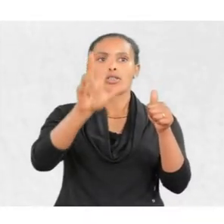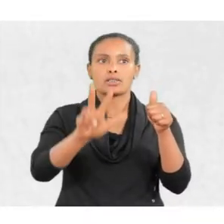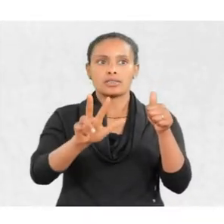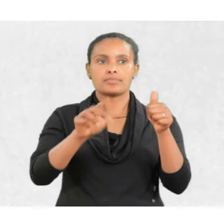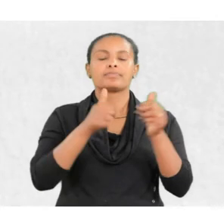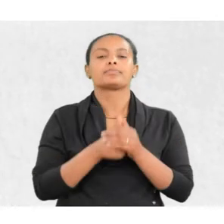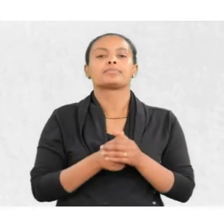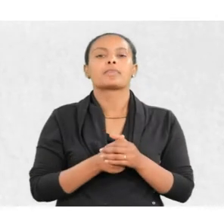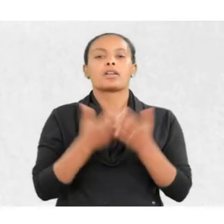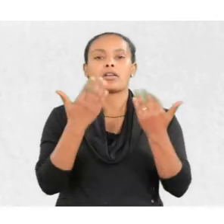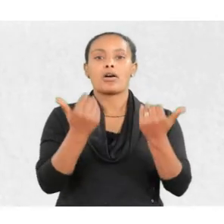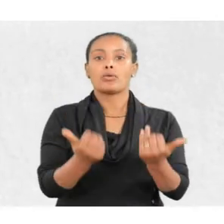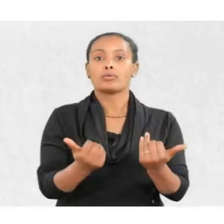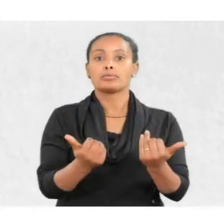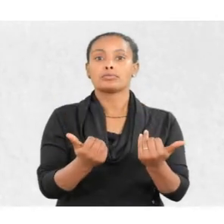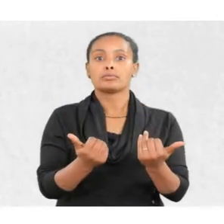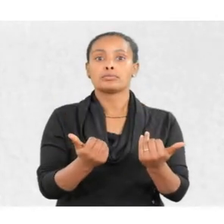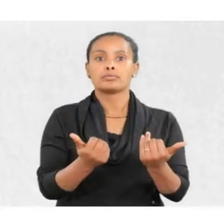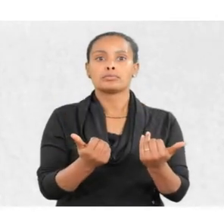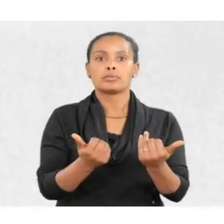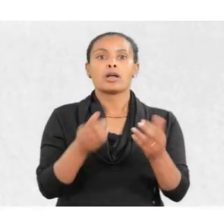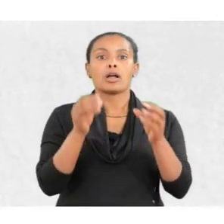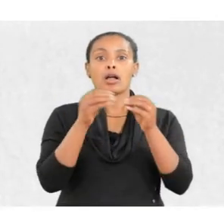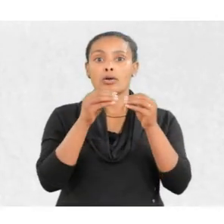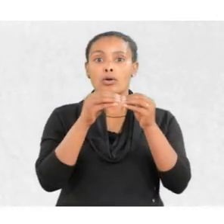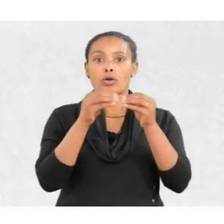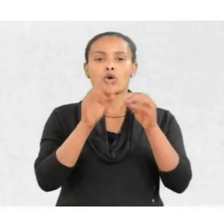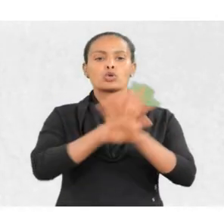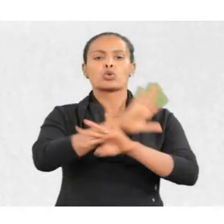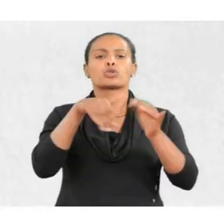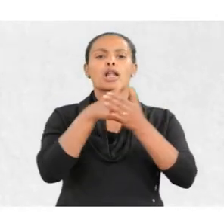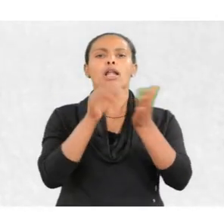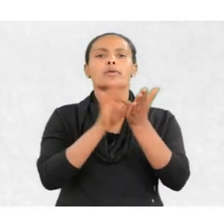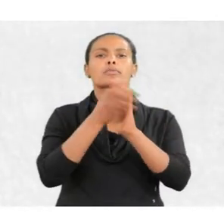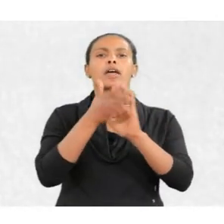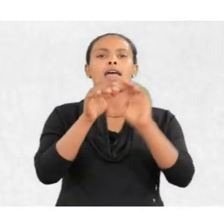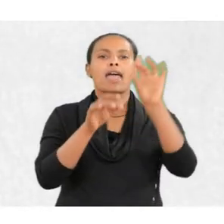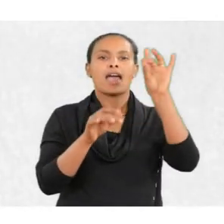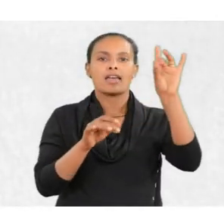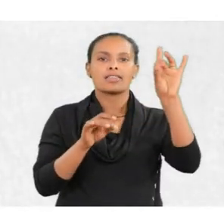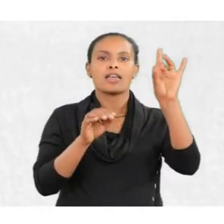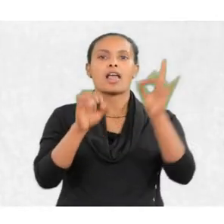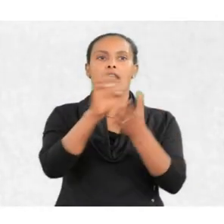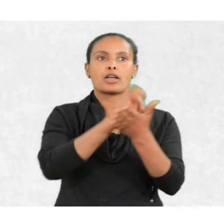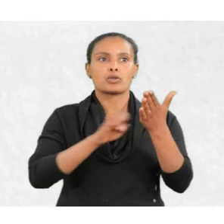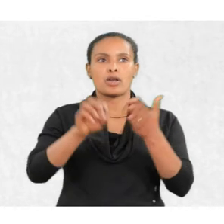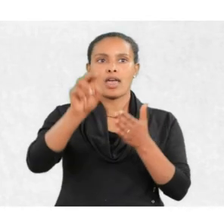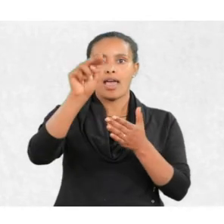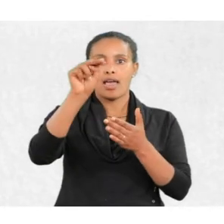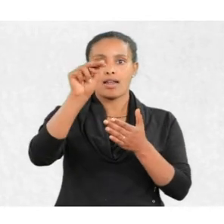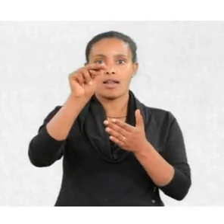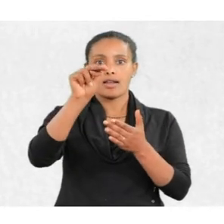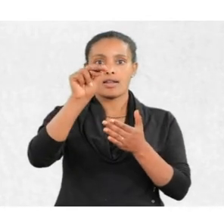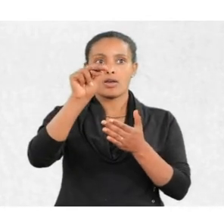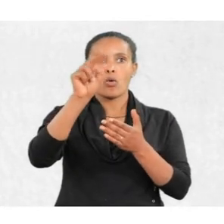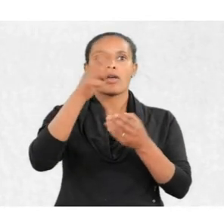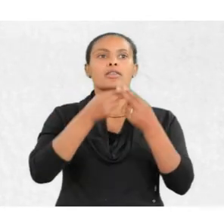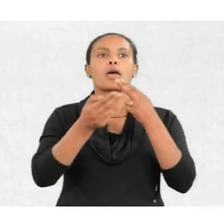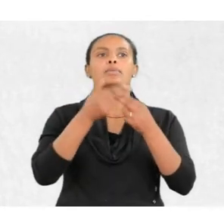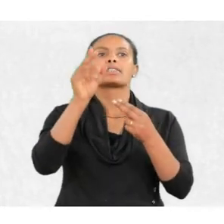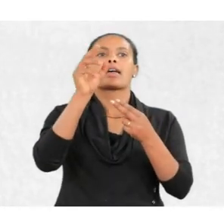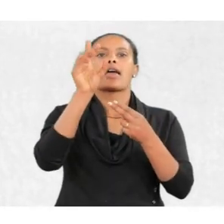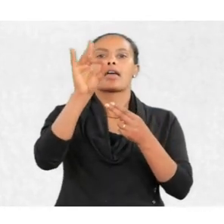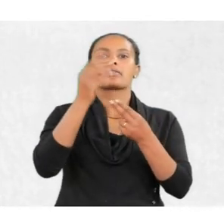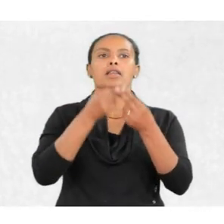SO3. Now, calculate total number of 8 electrons, N. N, 1 times 8 is